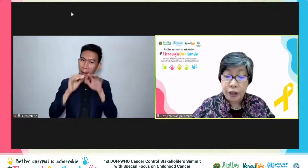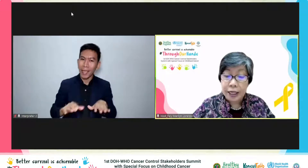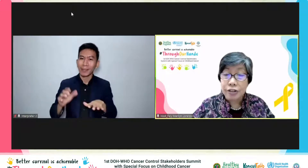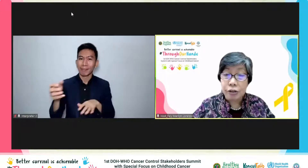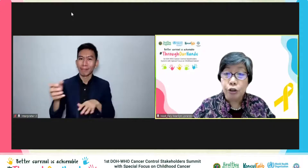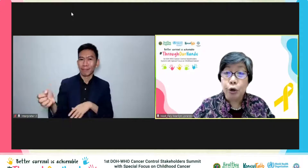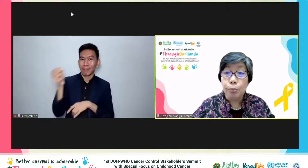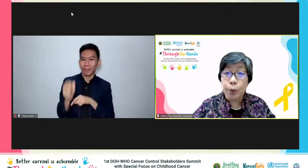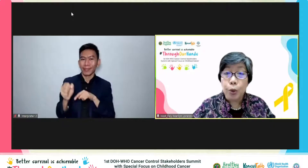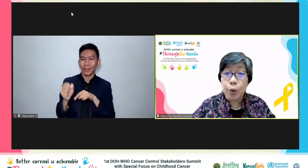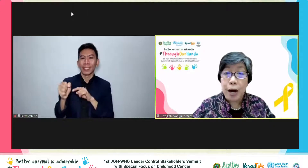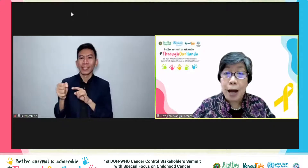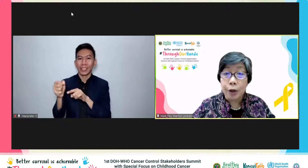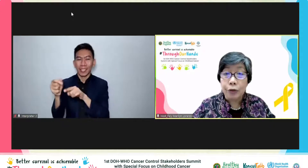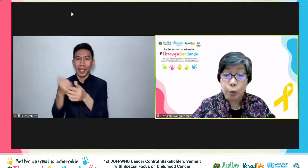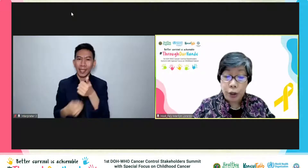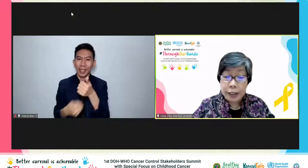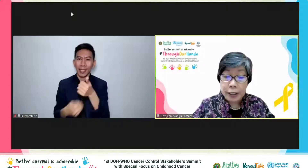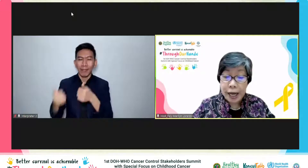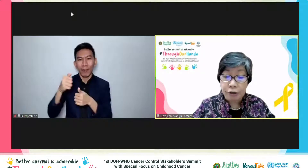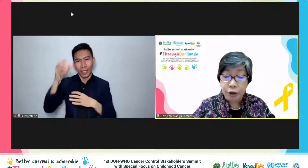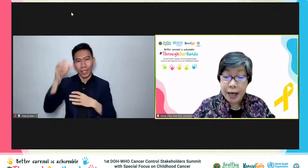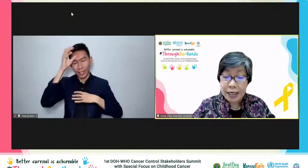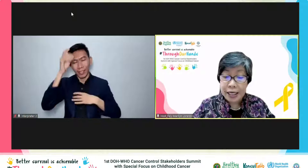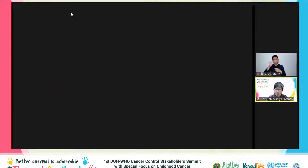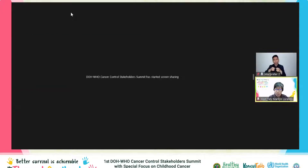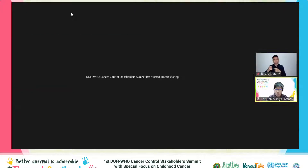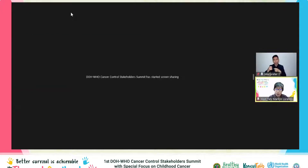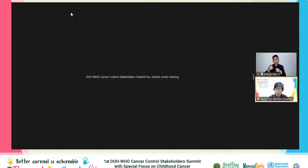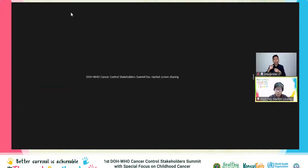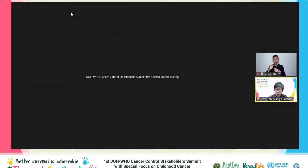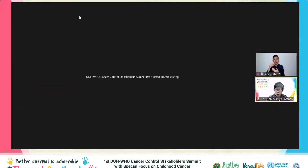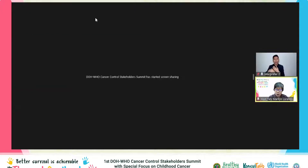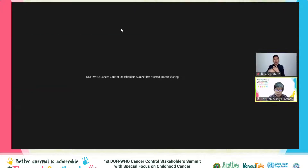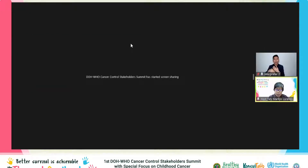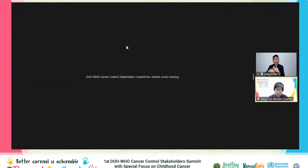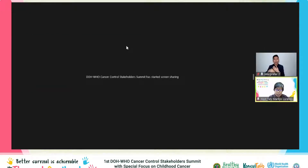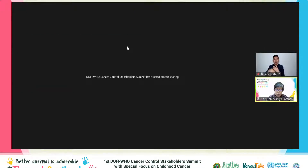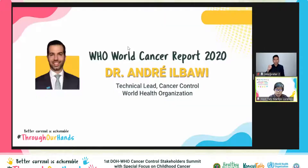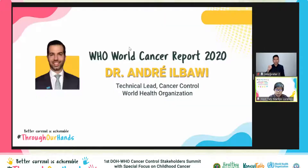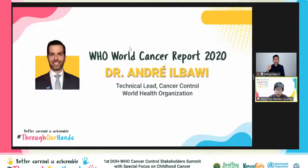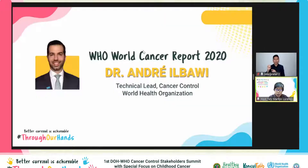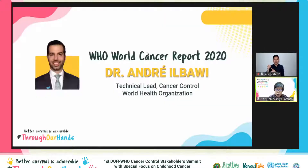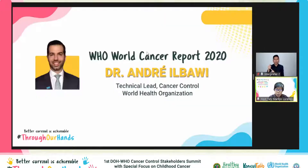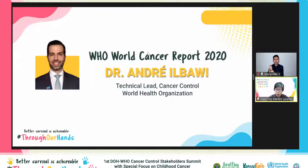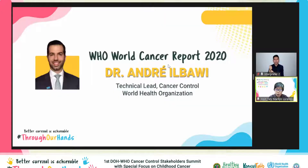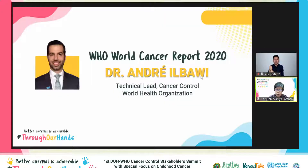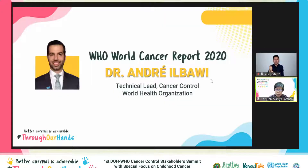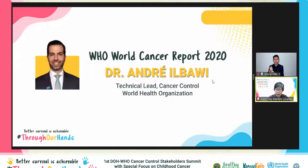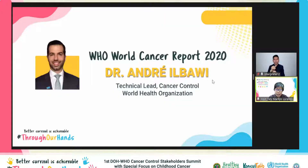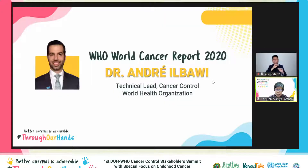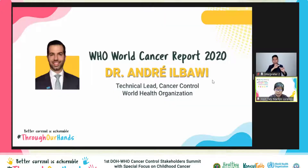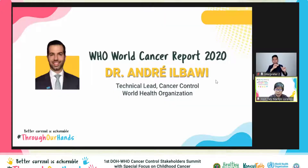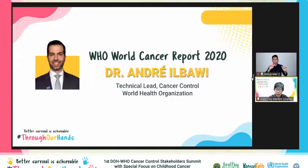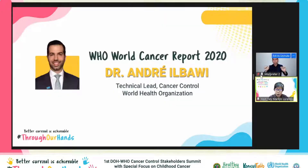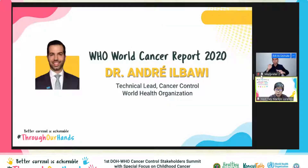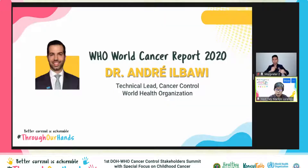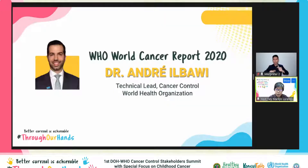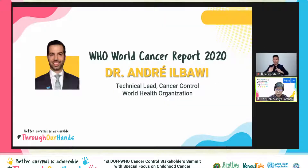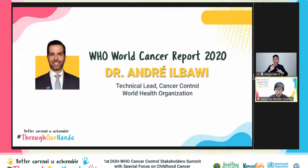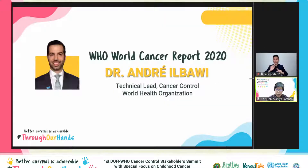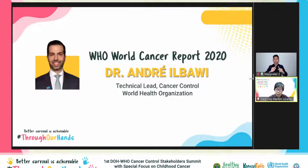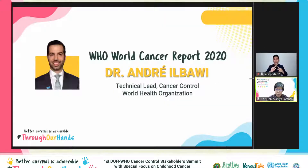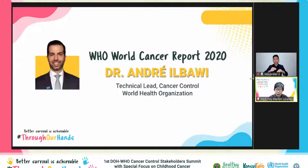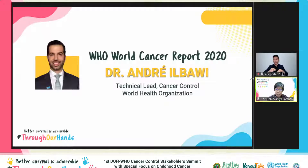the Cancer Control Program of the World Health Organization, mobilizing communities to produce guidelines and tools